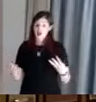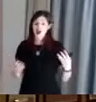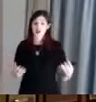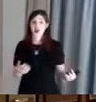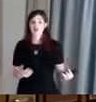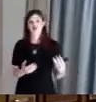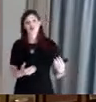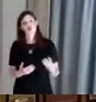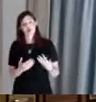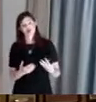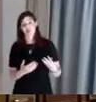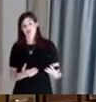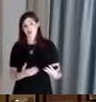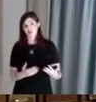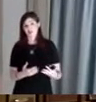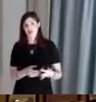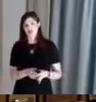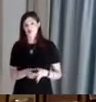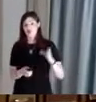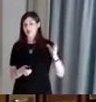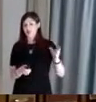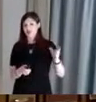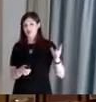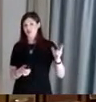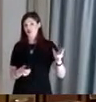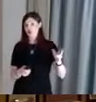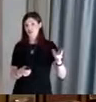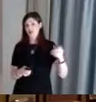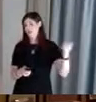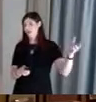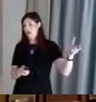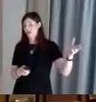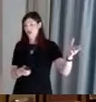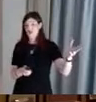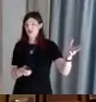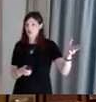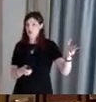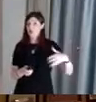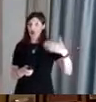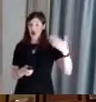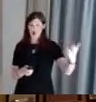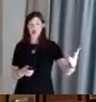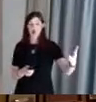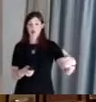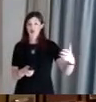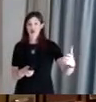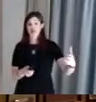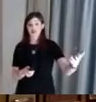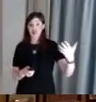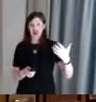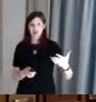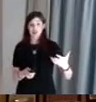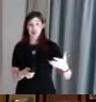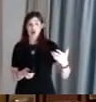lot of other types of consumer electronic devices. So when their facility is disrupted, and they claim that the disruption went over a few days